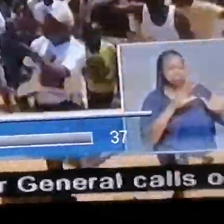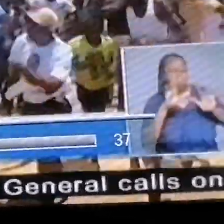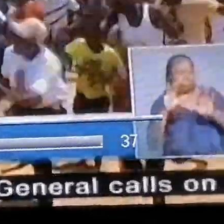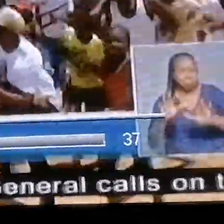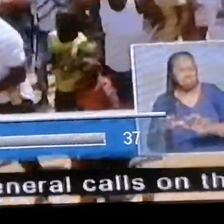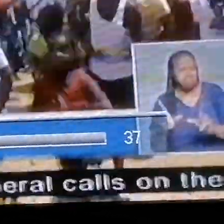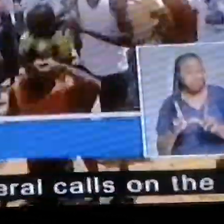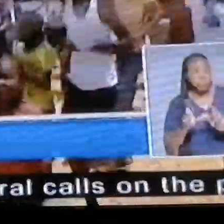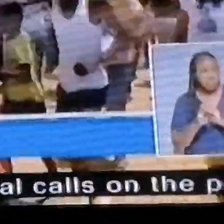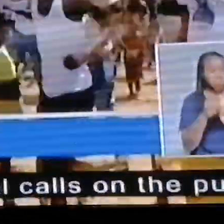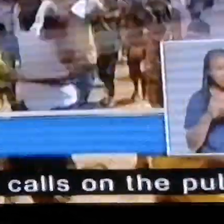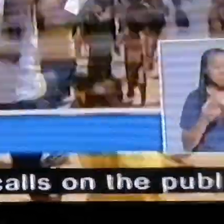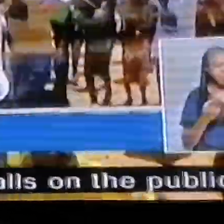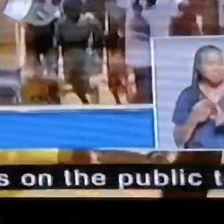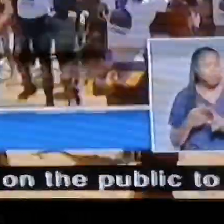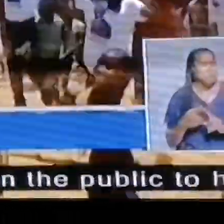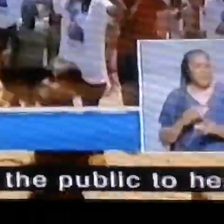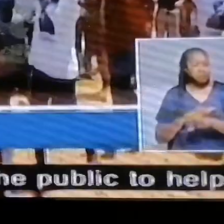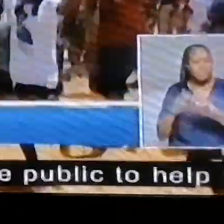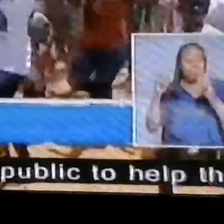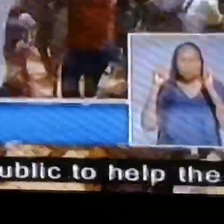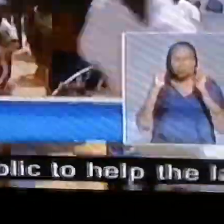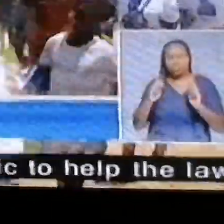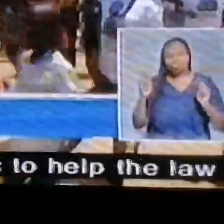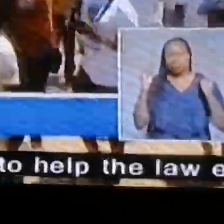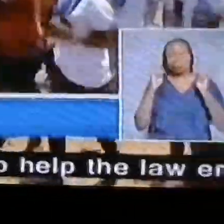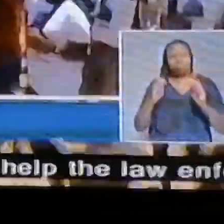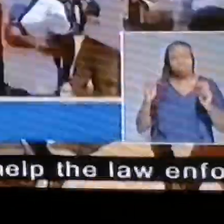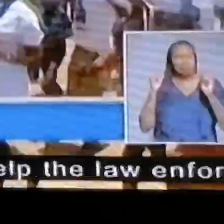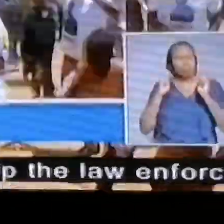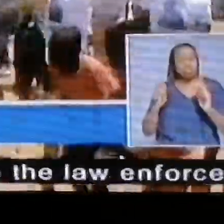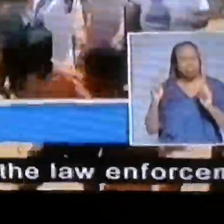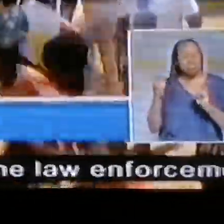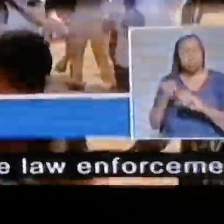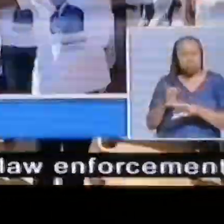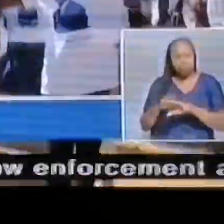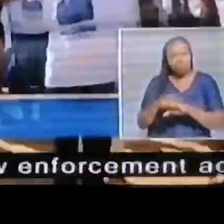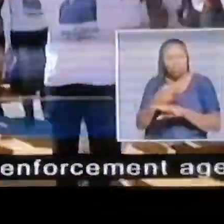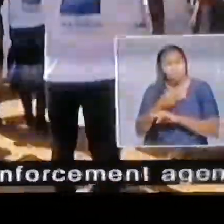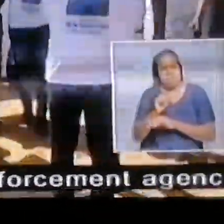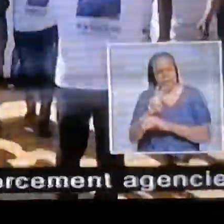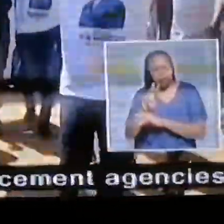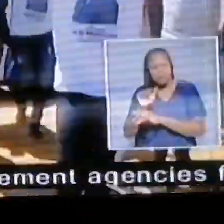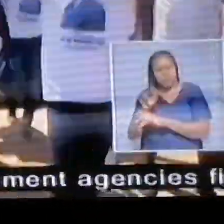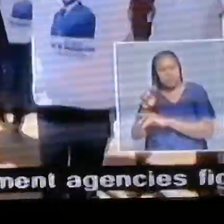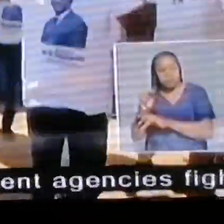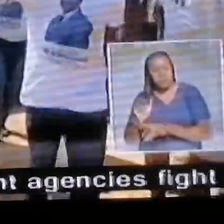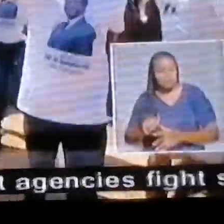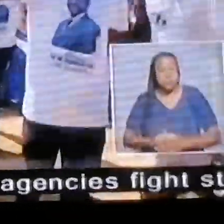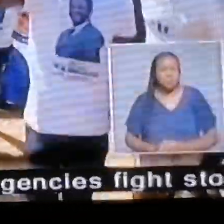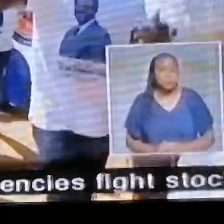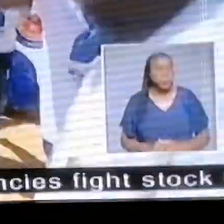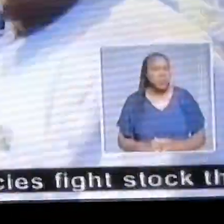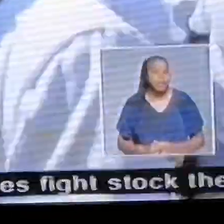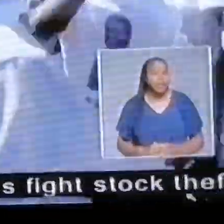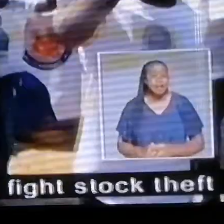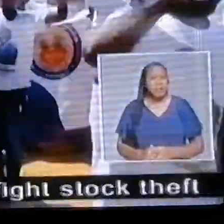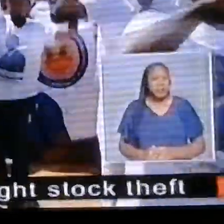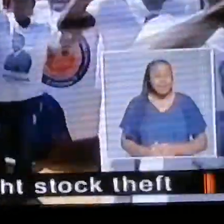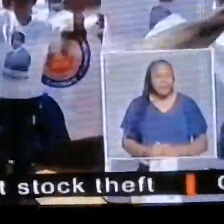Saturday, marching from Shanghai Street in Katutura to the Havana Sports Ground. The term independent